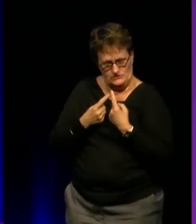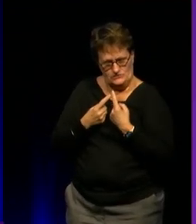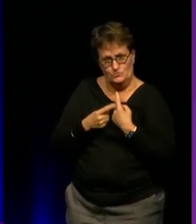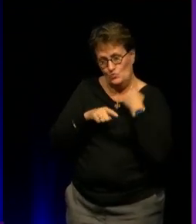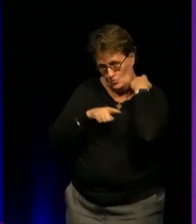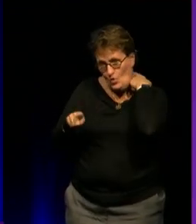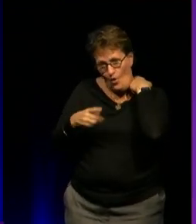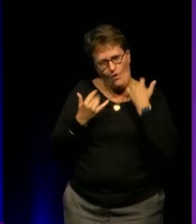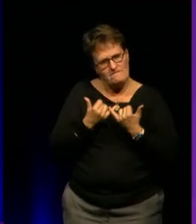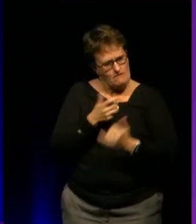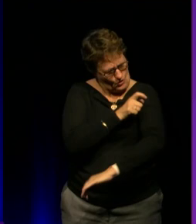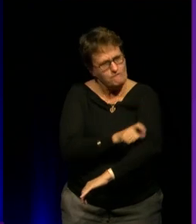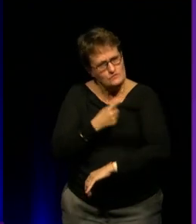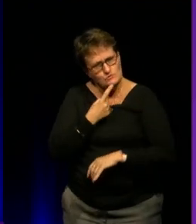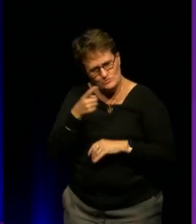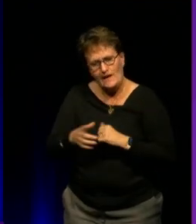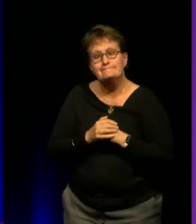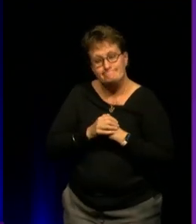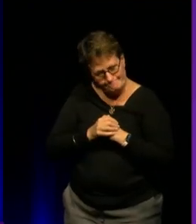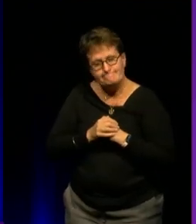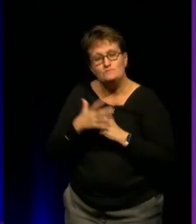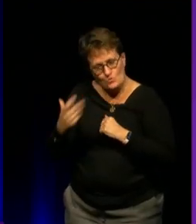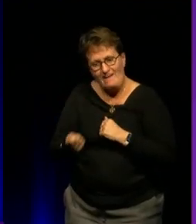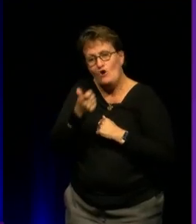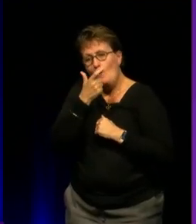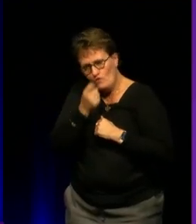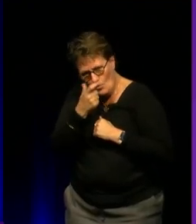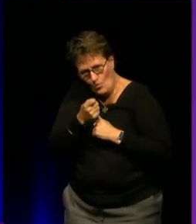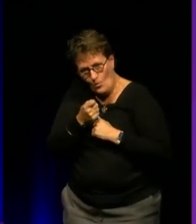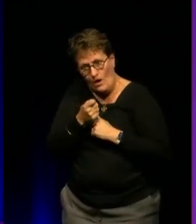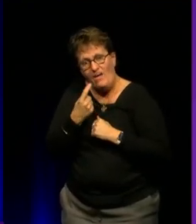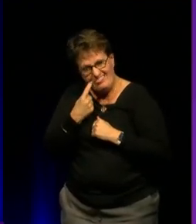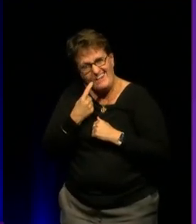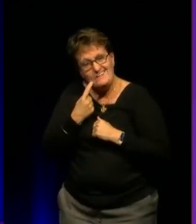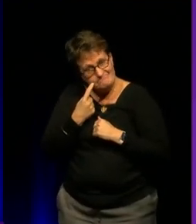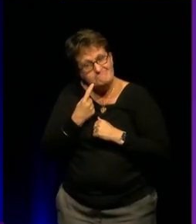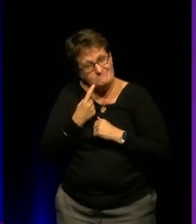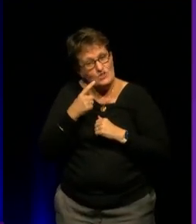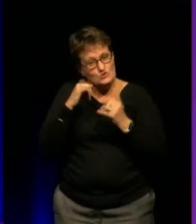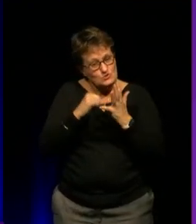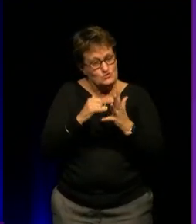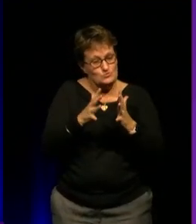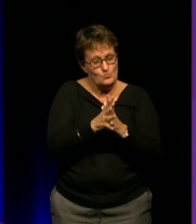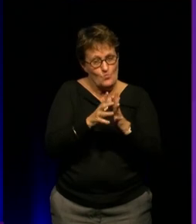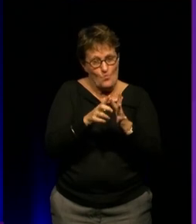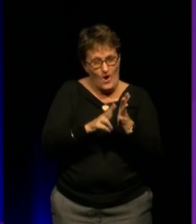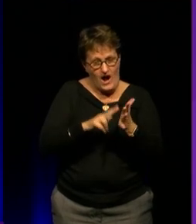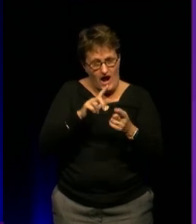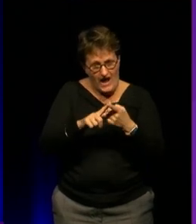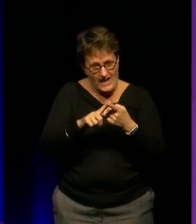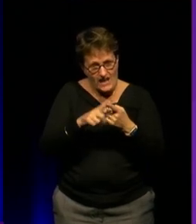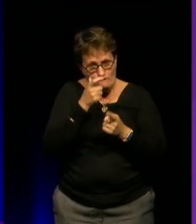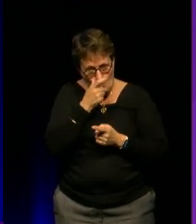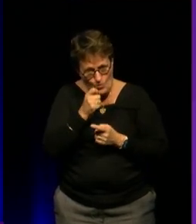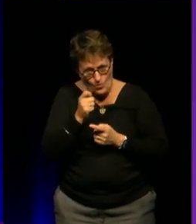forward confidently and say, yeah, you've got flu, and it is almost certainly swine flu. Yeah. And here's a script for Tamiflu, which was $50.